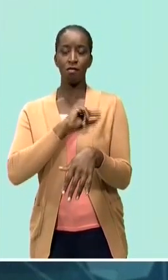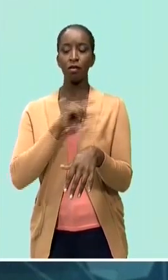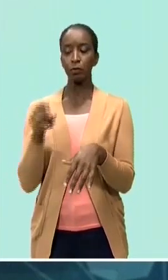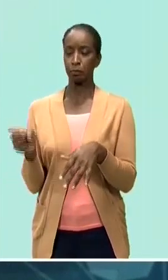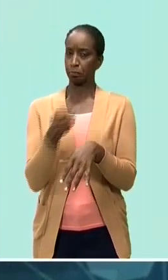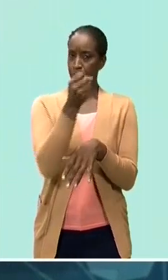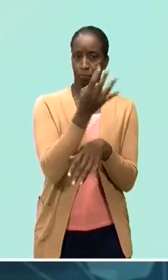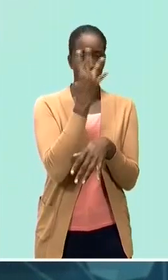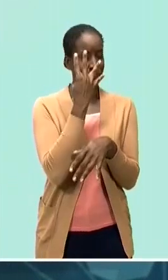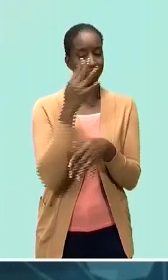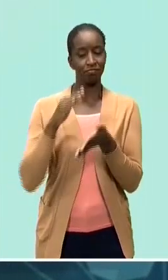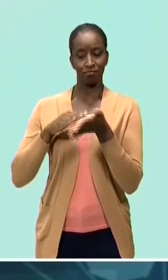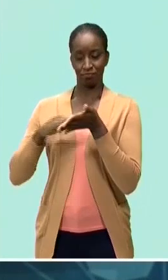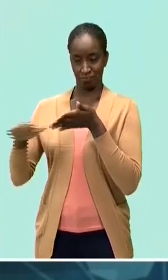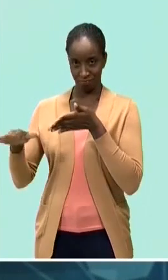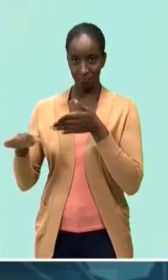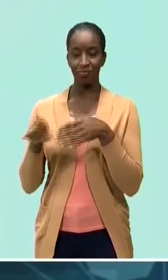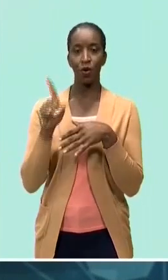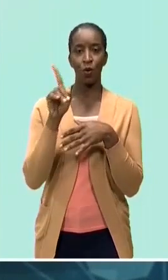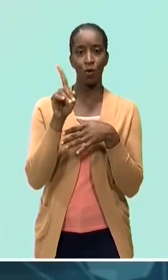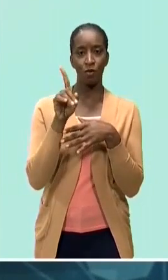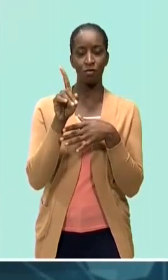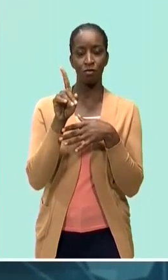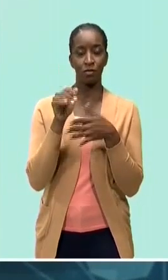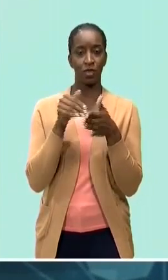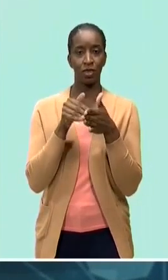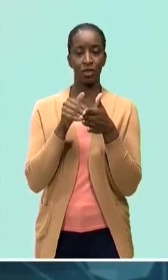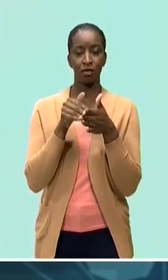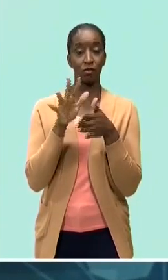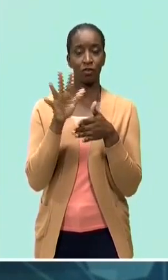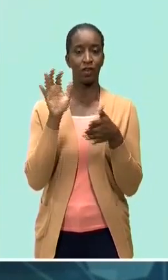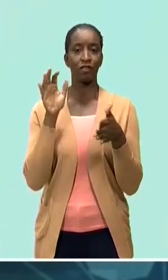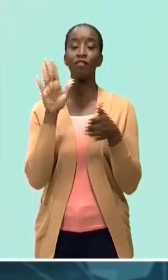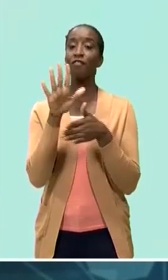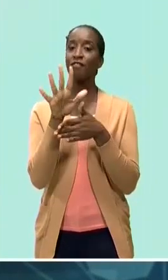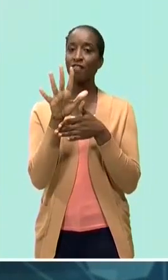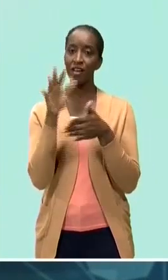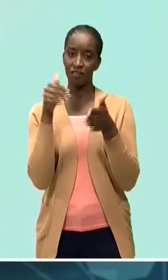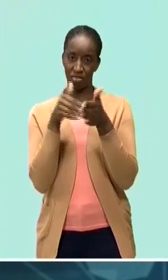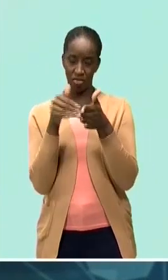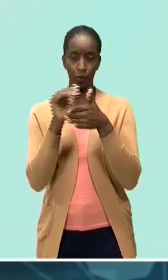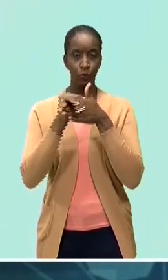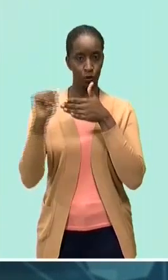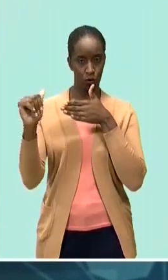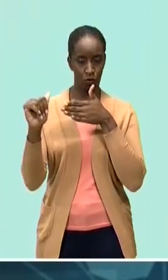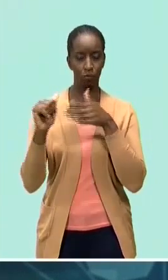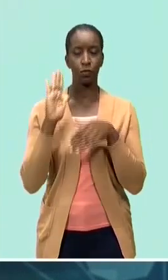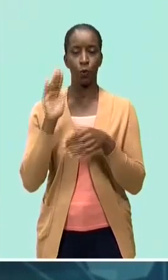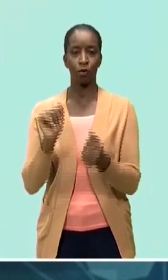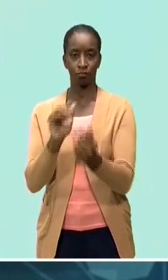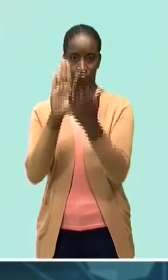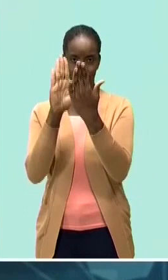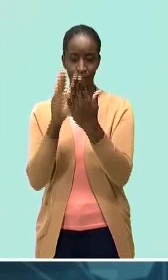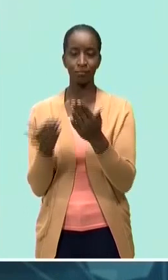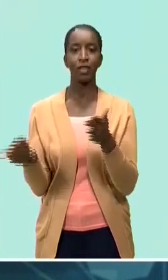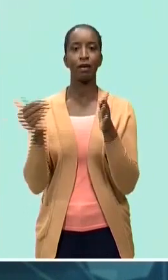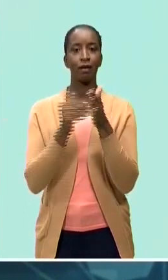of $5,000 with one surety, and he is set to reappear in court on November the 28th.